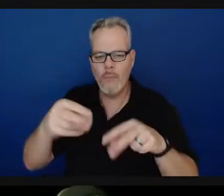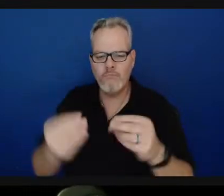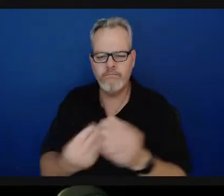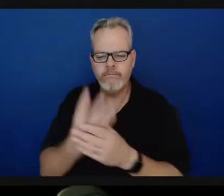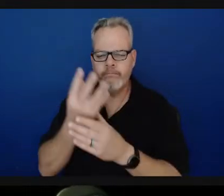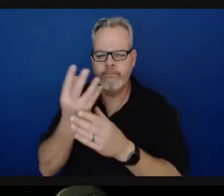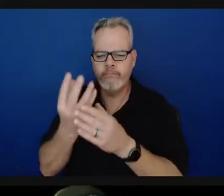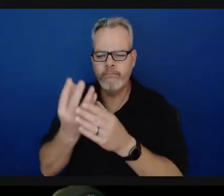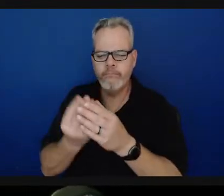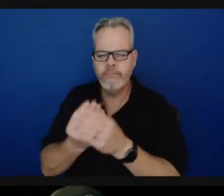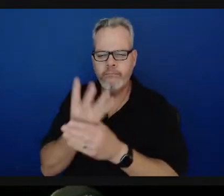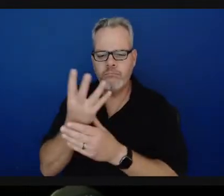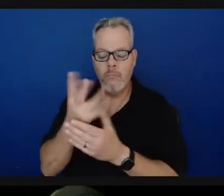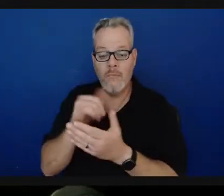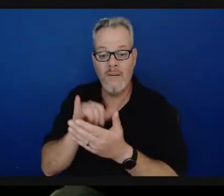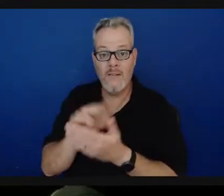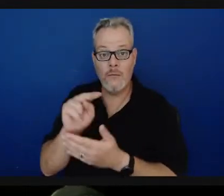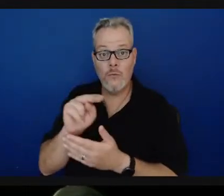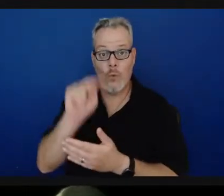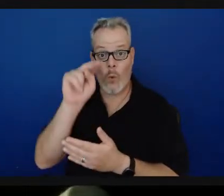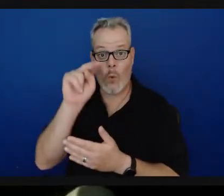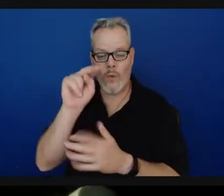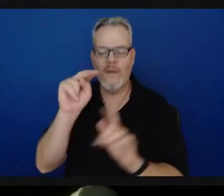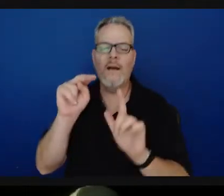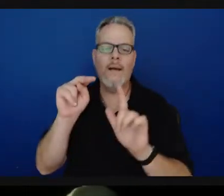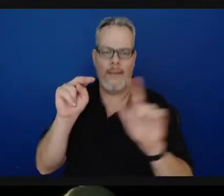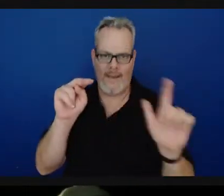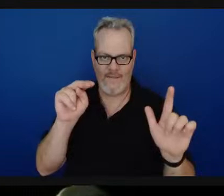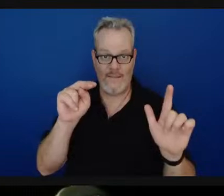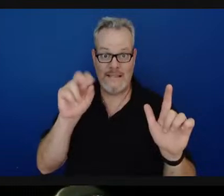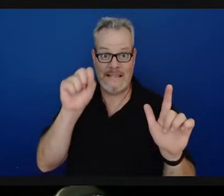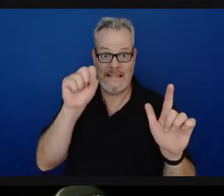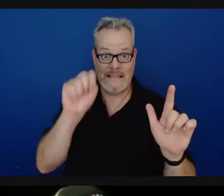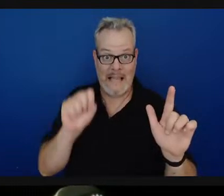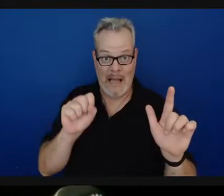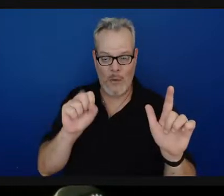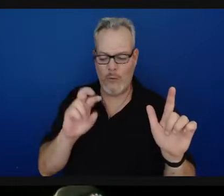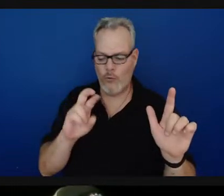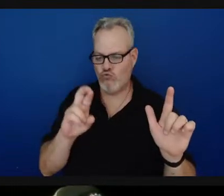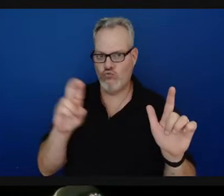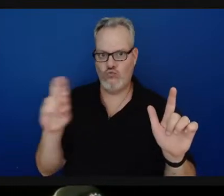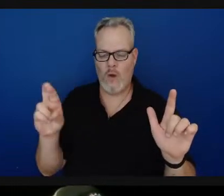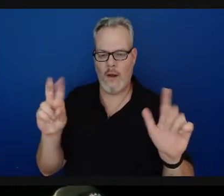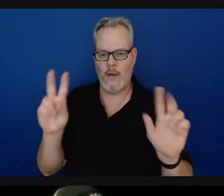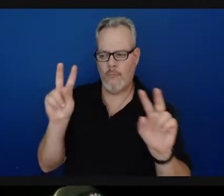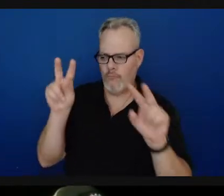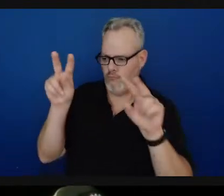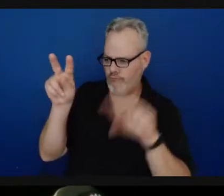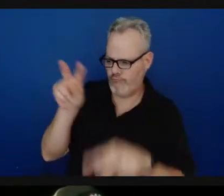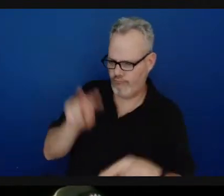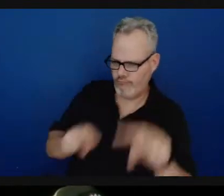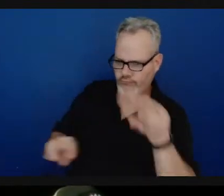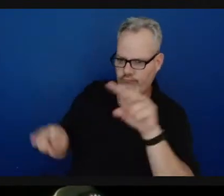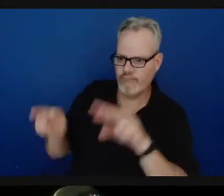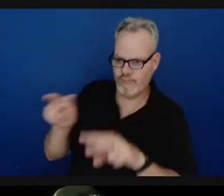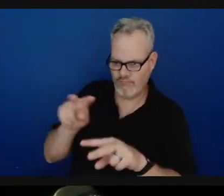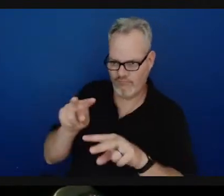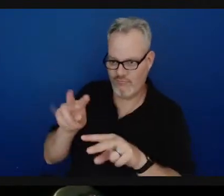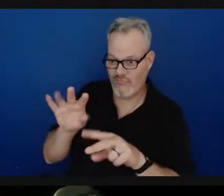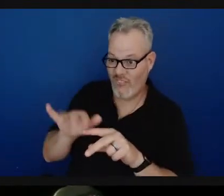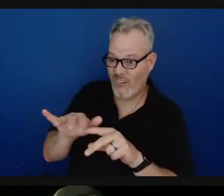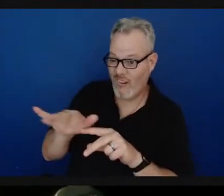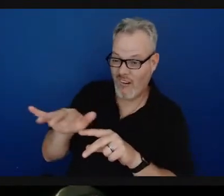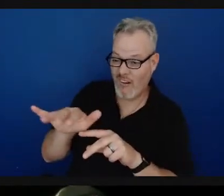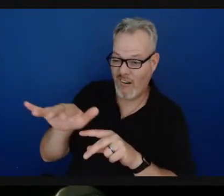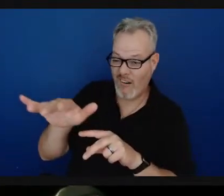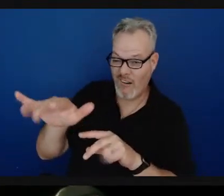From this perspective, the north mountain is on the left, and the south mountain on the right. You see spitting these flows. They're marching across the crater